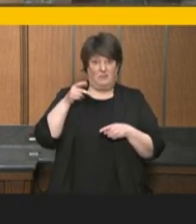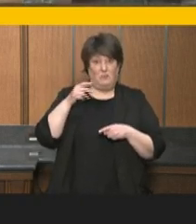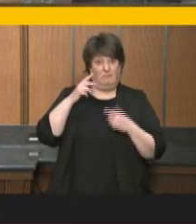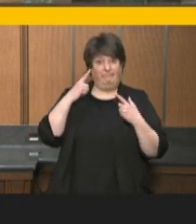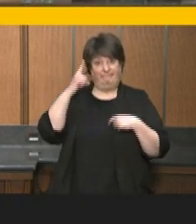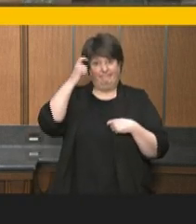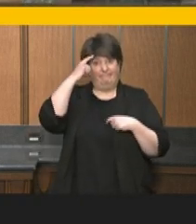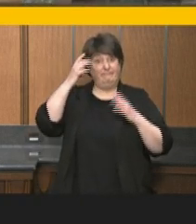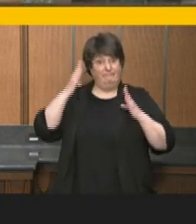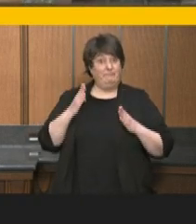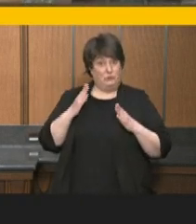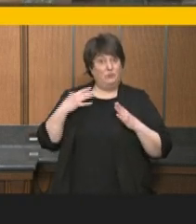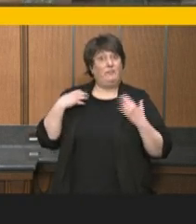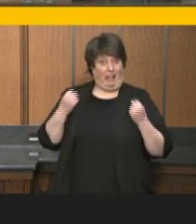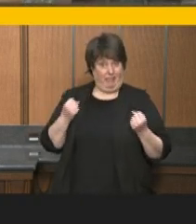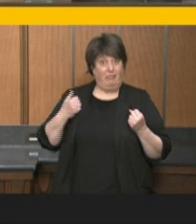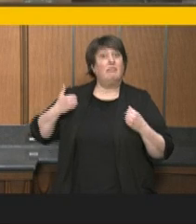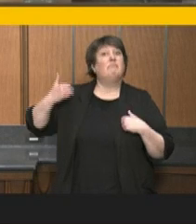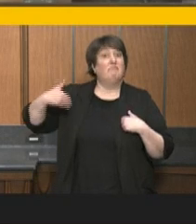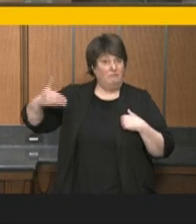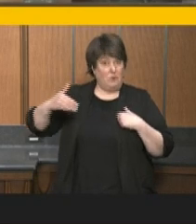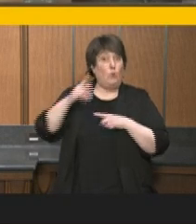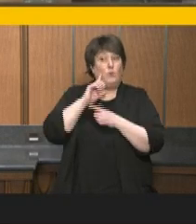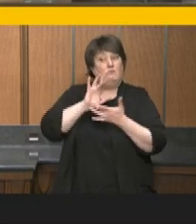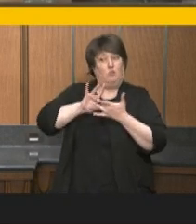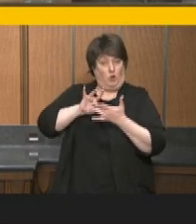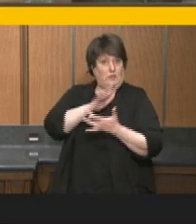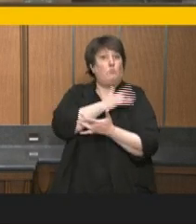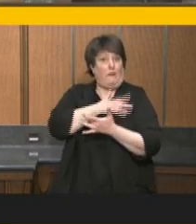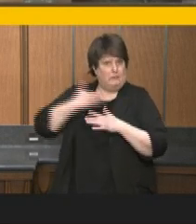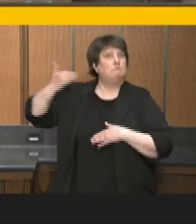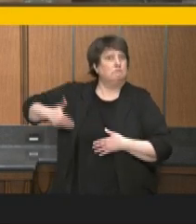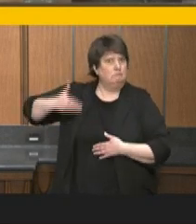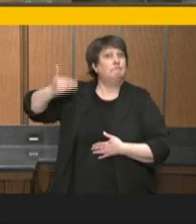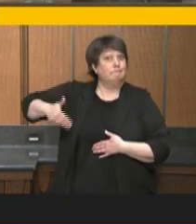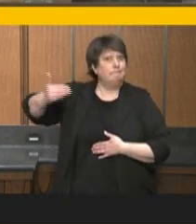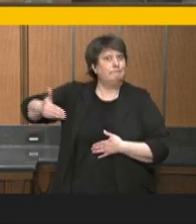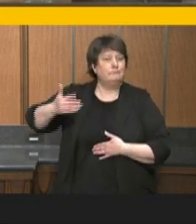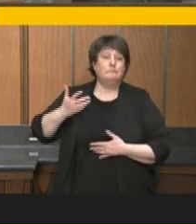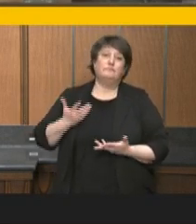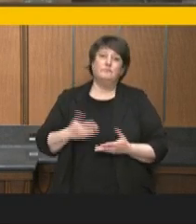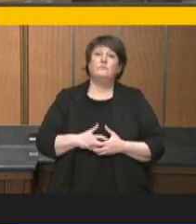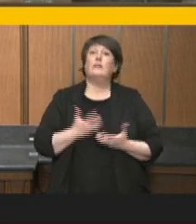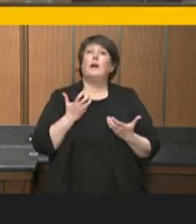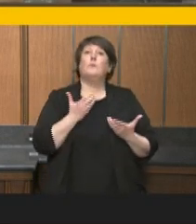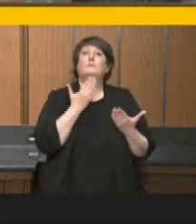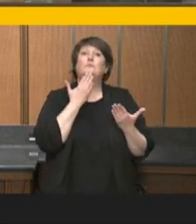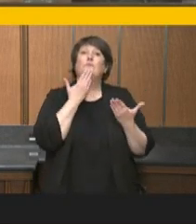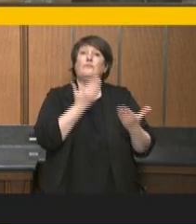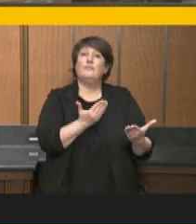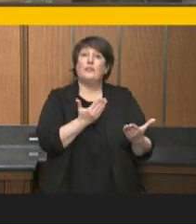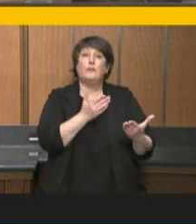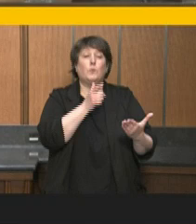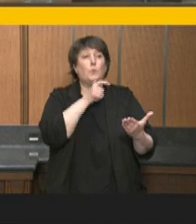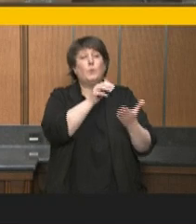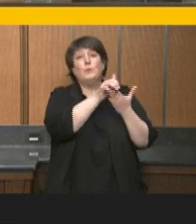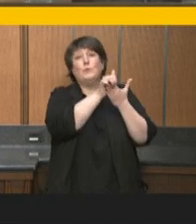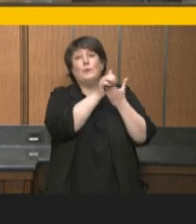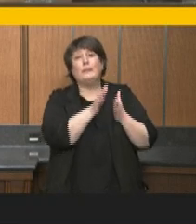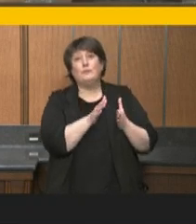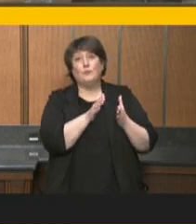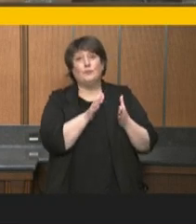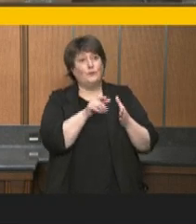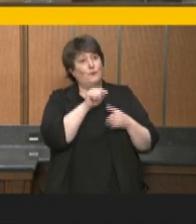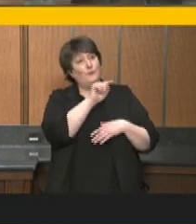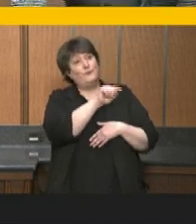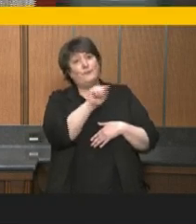ministers very, very regularly. I would also like to salute the leadership which we are seeing